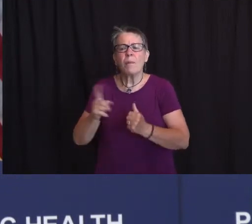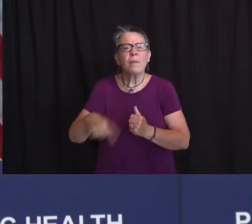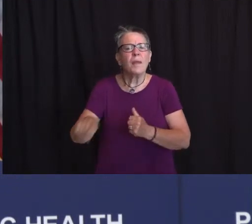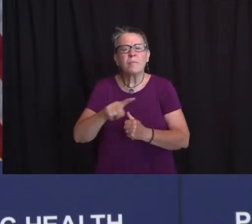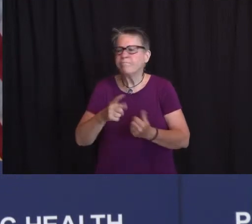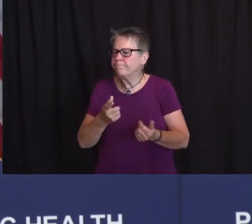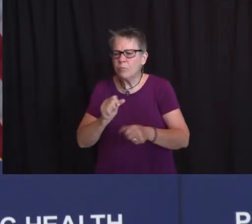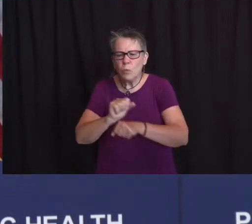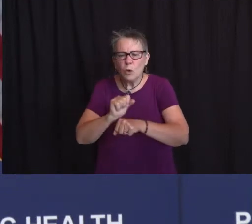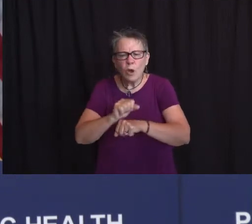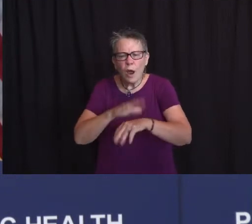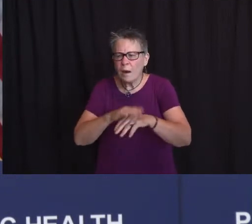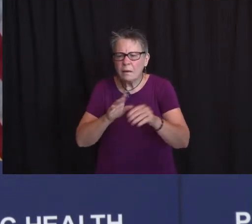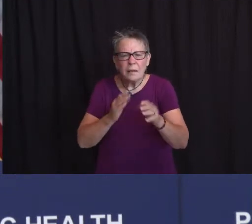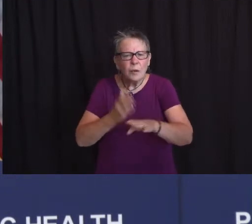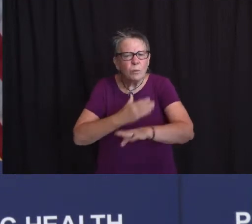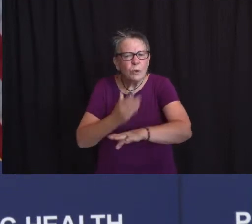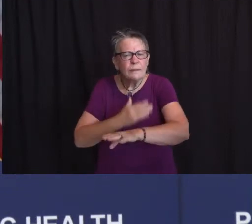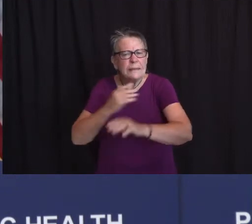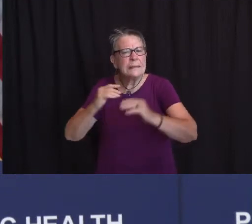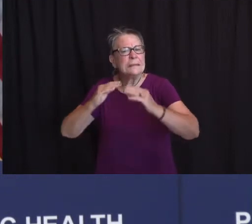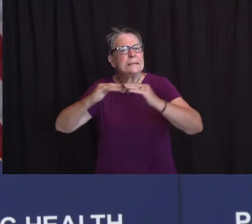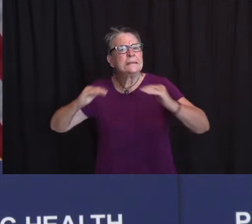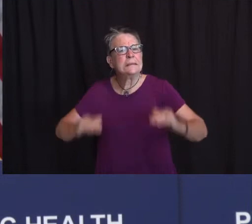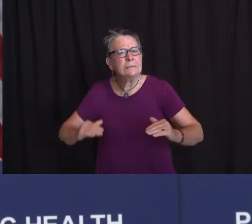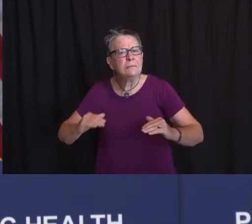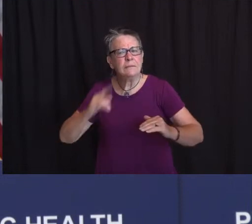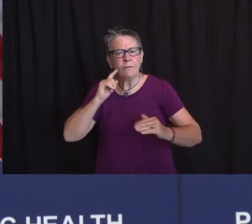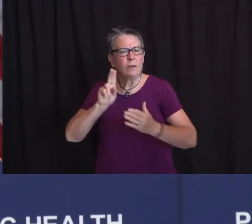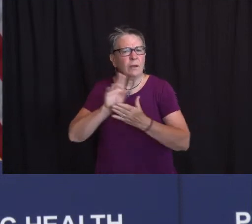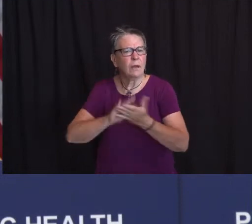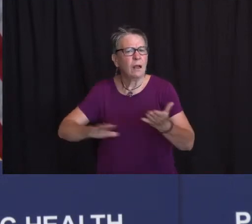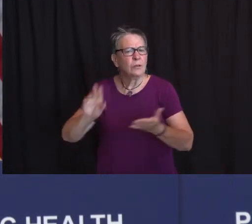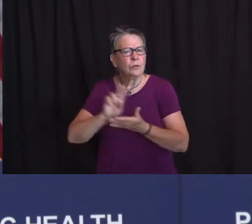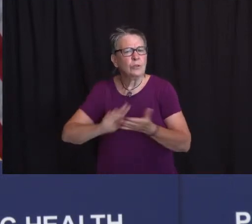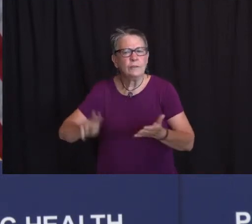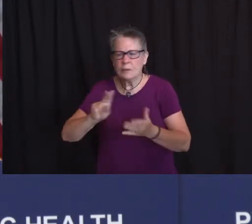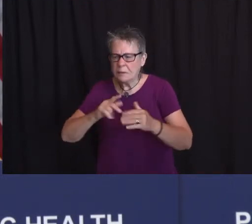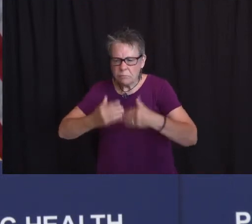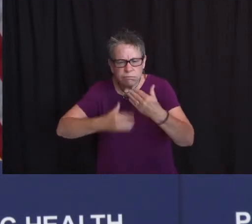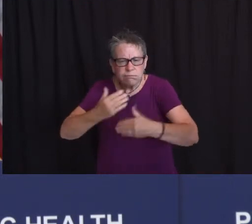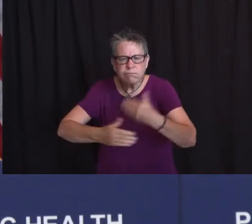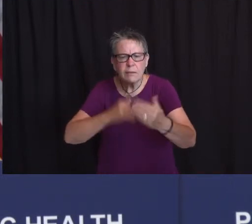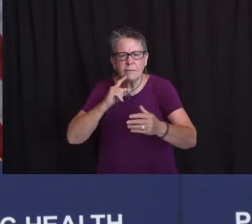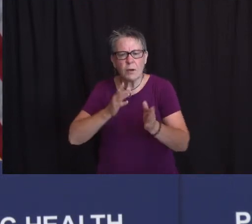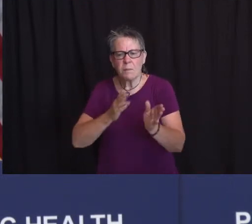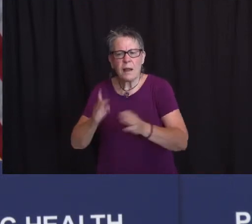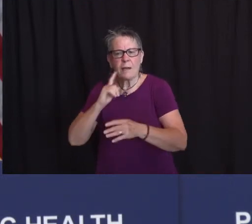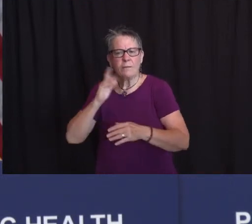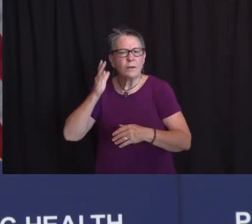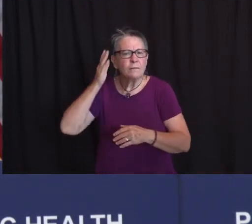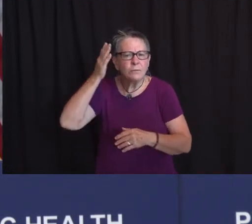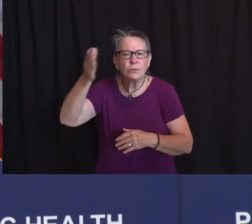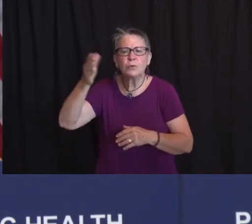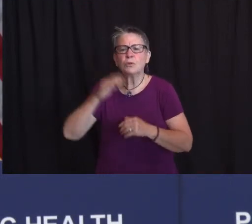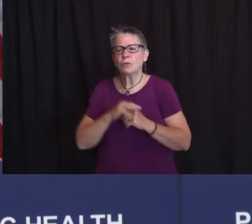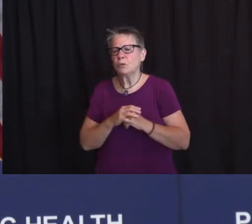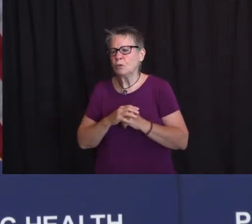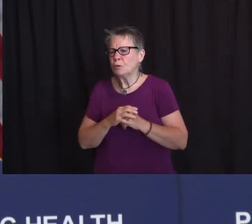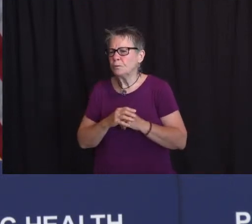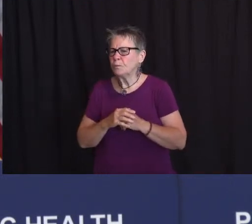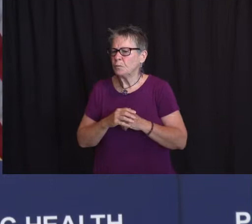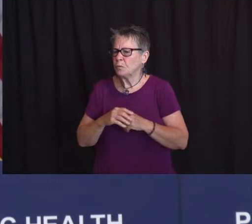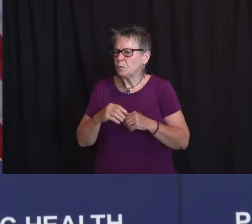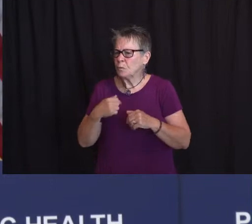progress in achieving our goals. Institutions selected from a series of grant options that reflect the 5 core priorities of the state